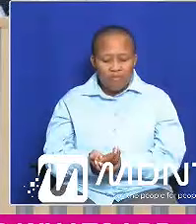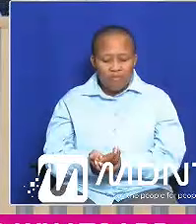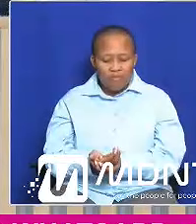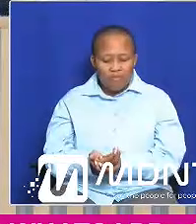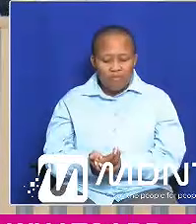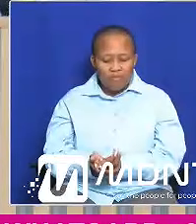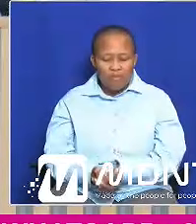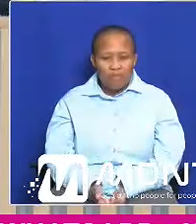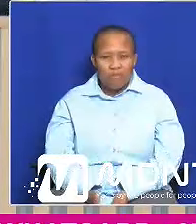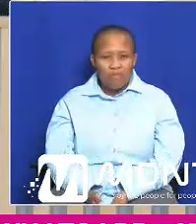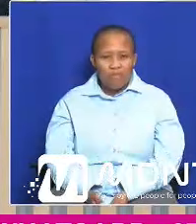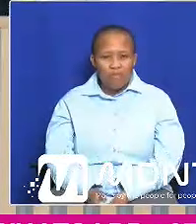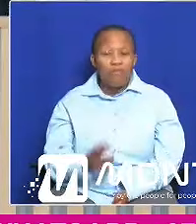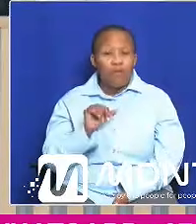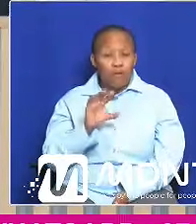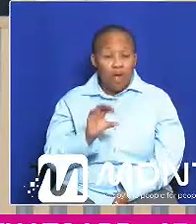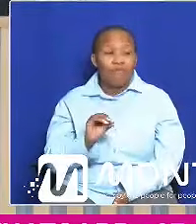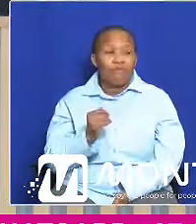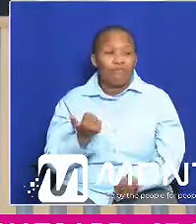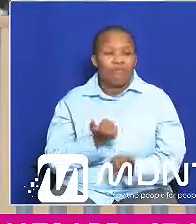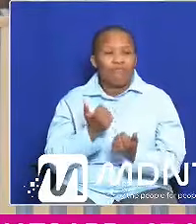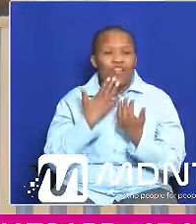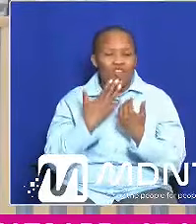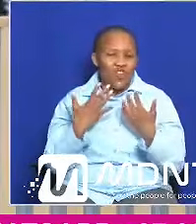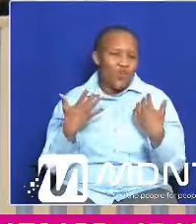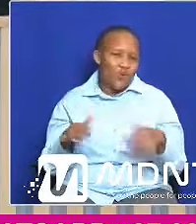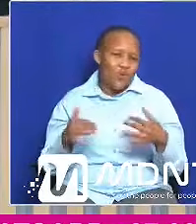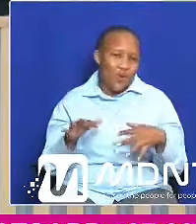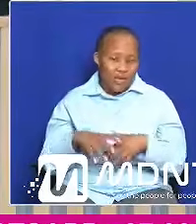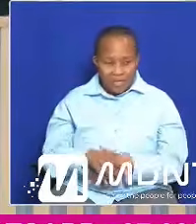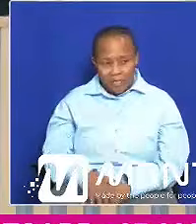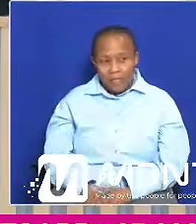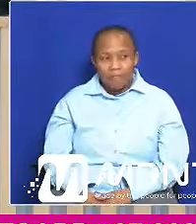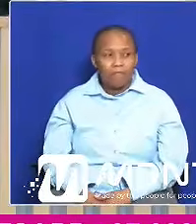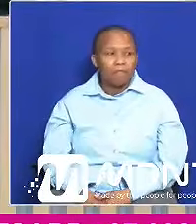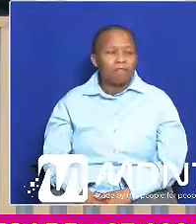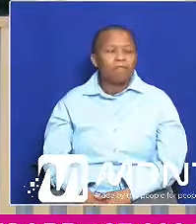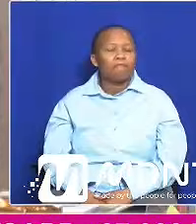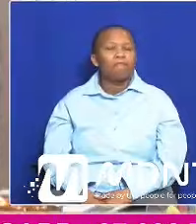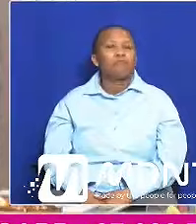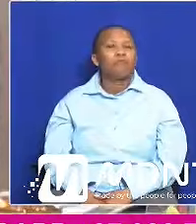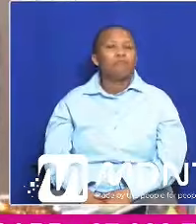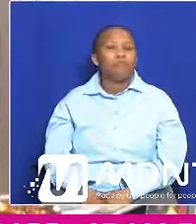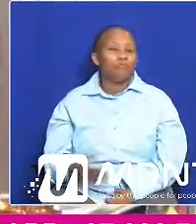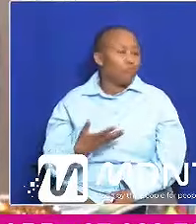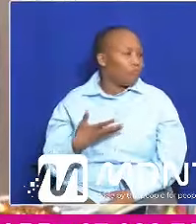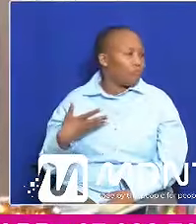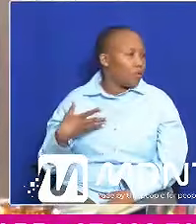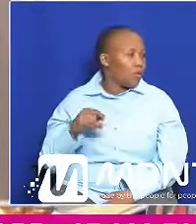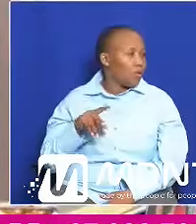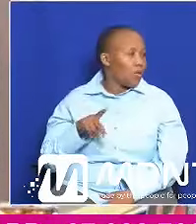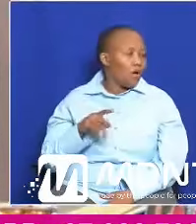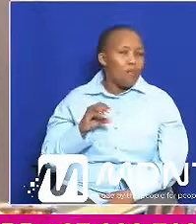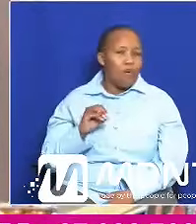much. And in fact, Ms. Boy is commenting here that we appear in